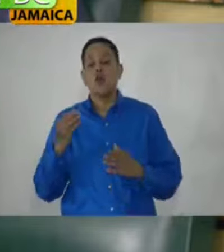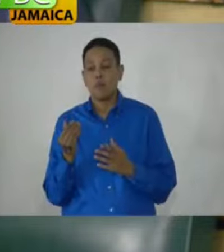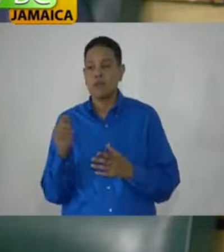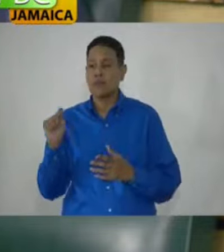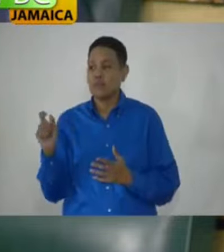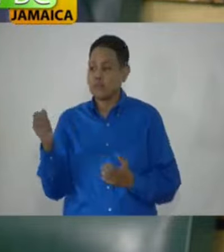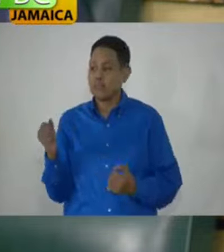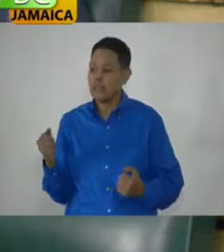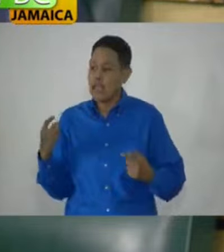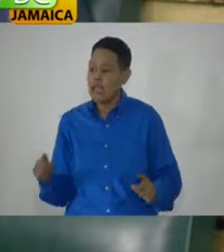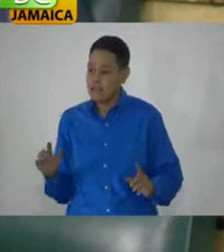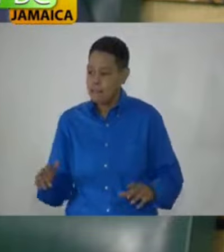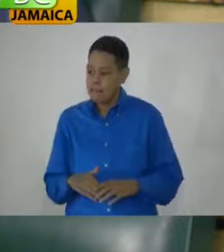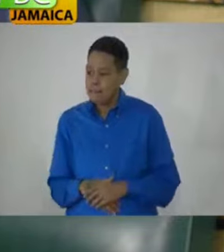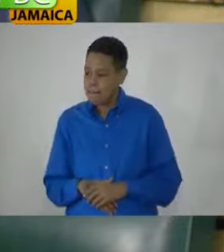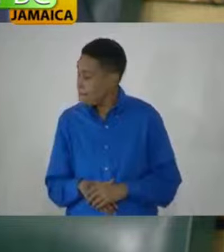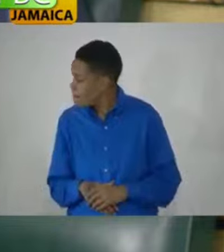measures.